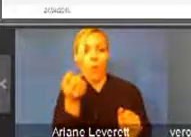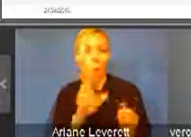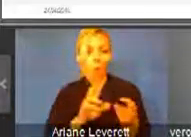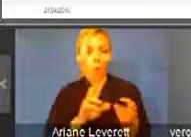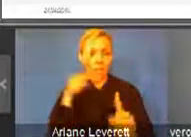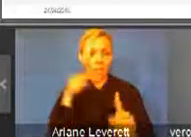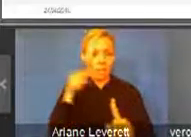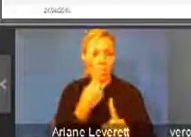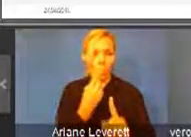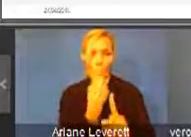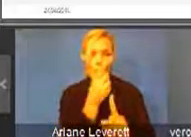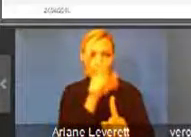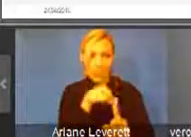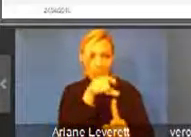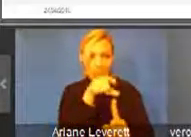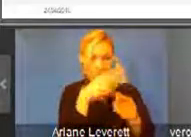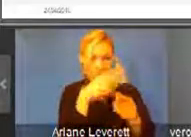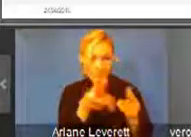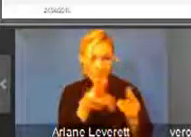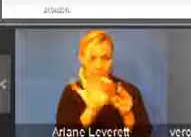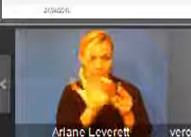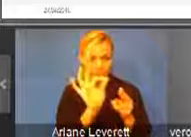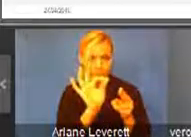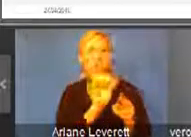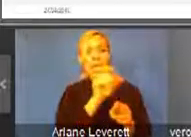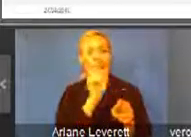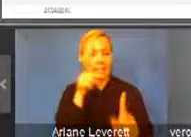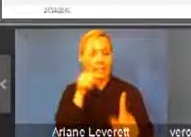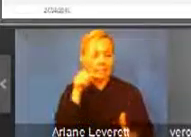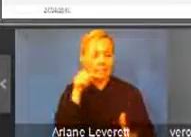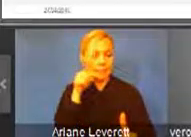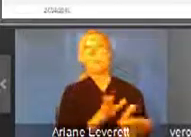Then I will like to explain you how the microphones work.